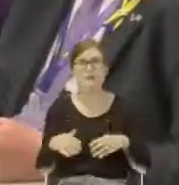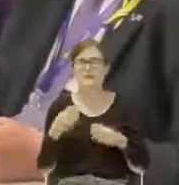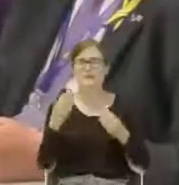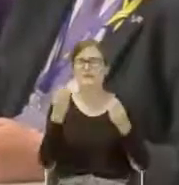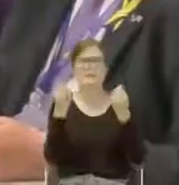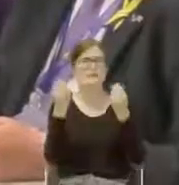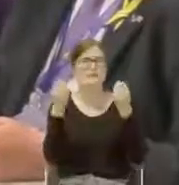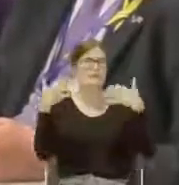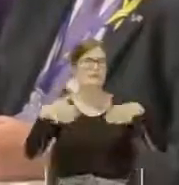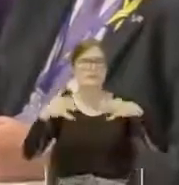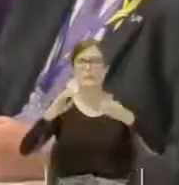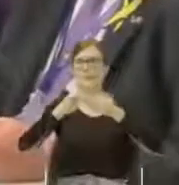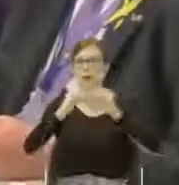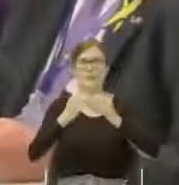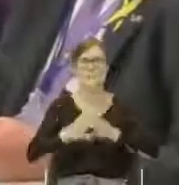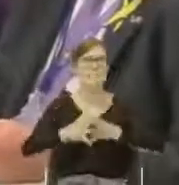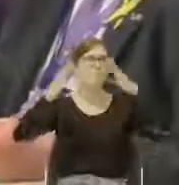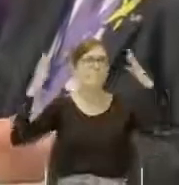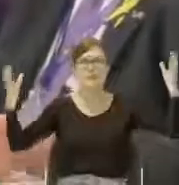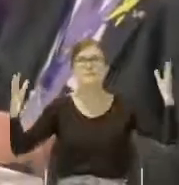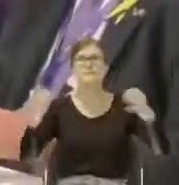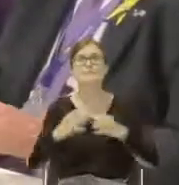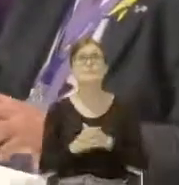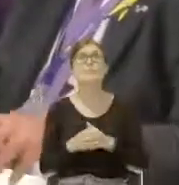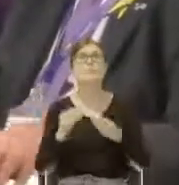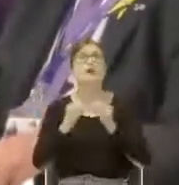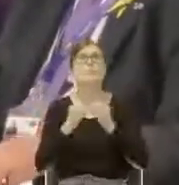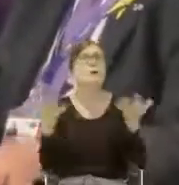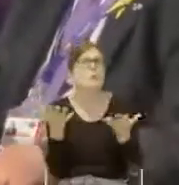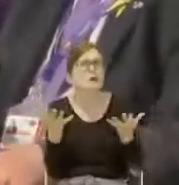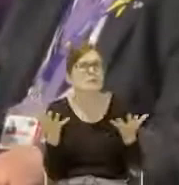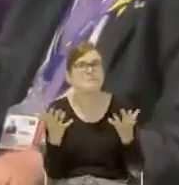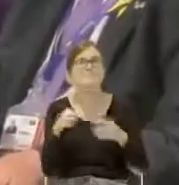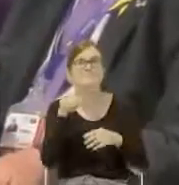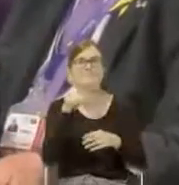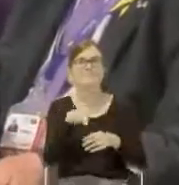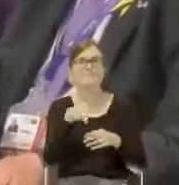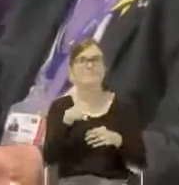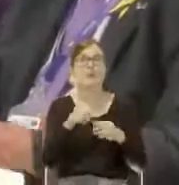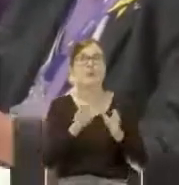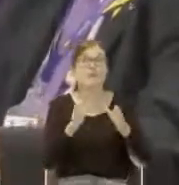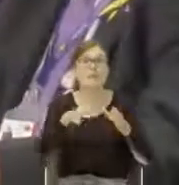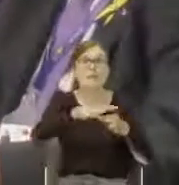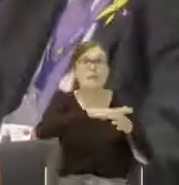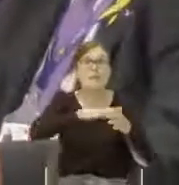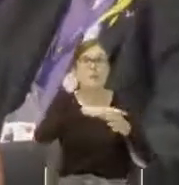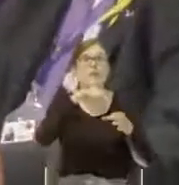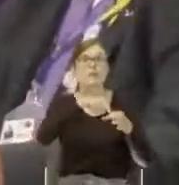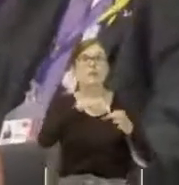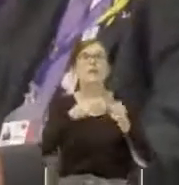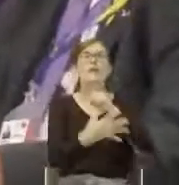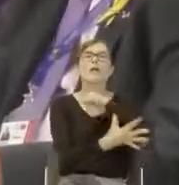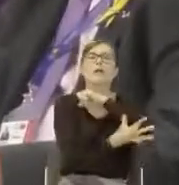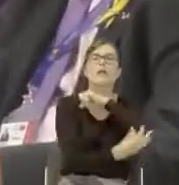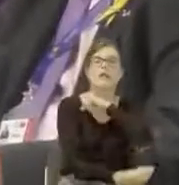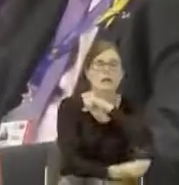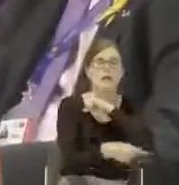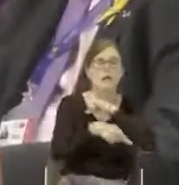food. And the increasing effect of climate crisis, the main threat to our existence